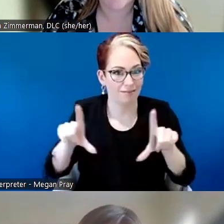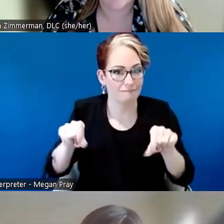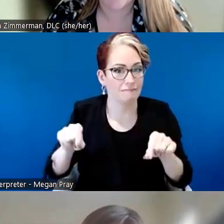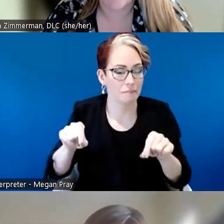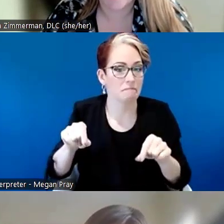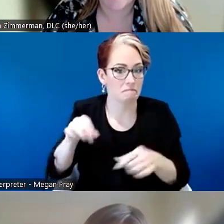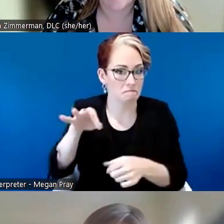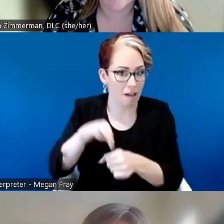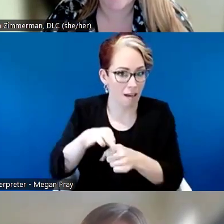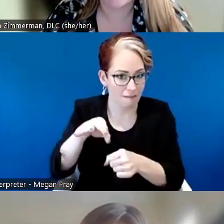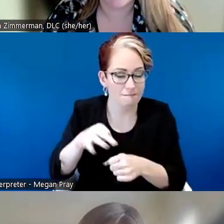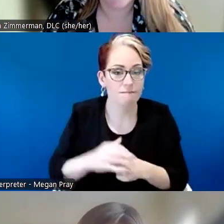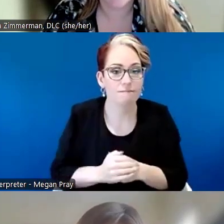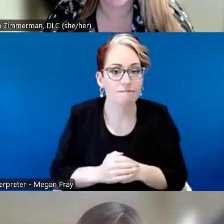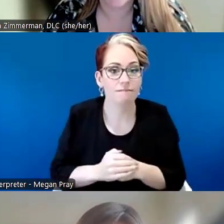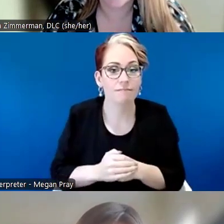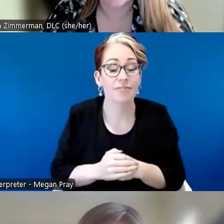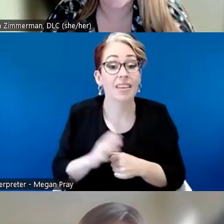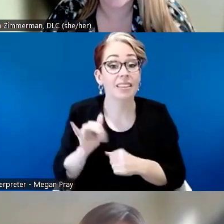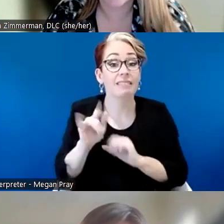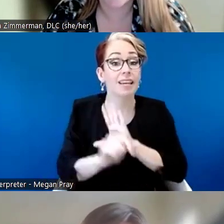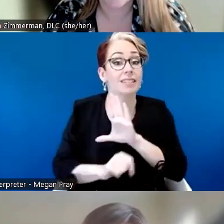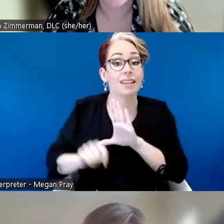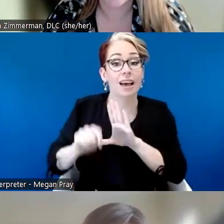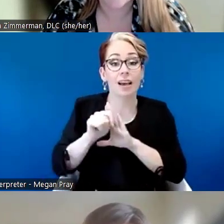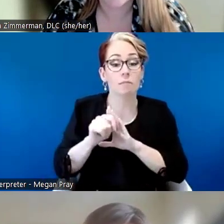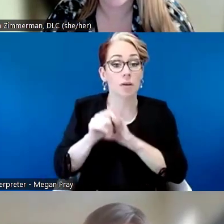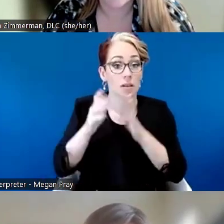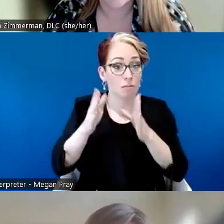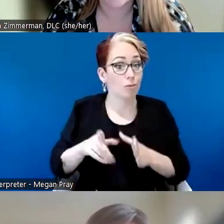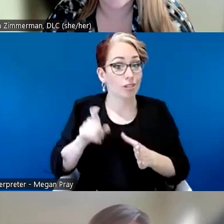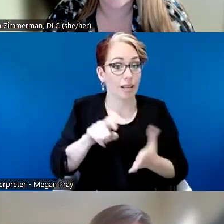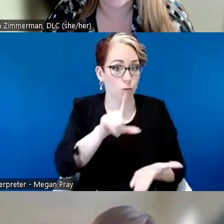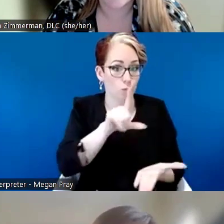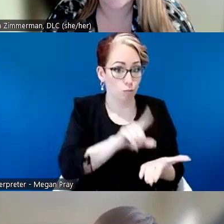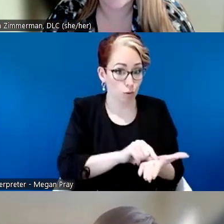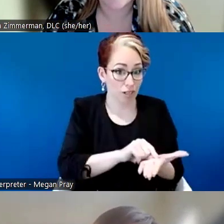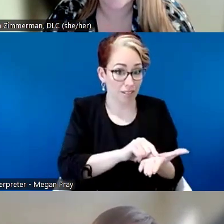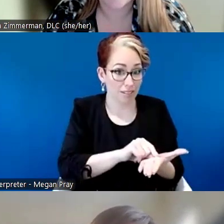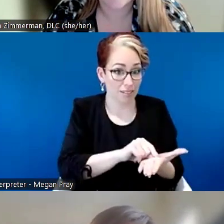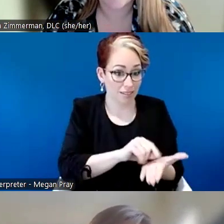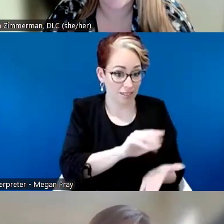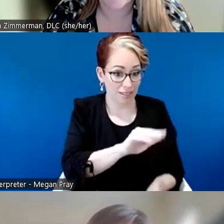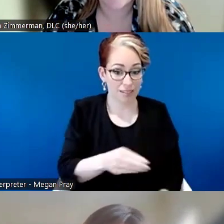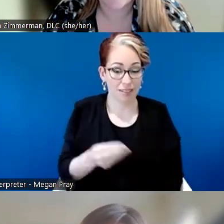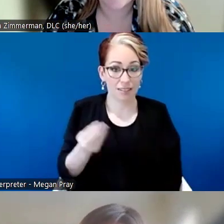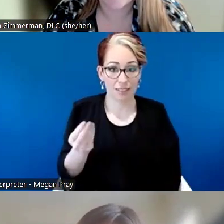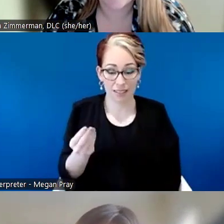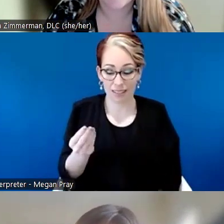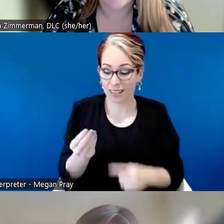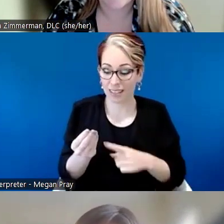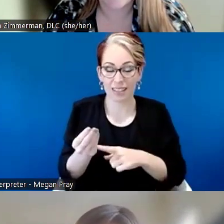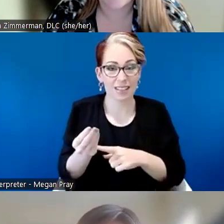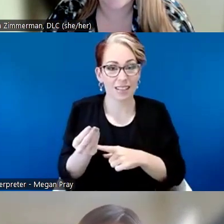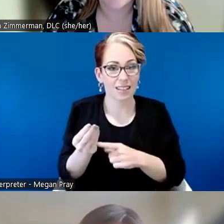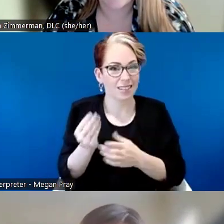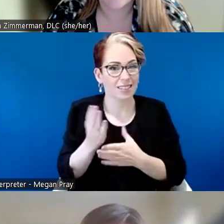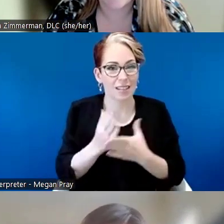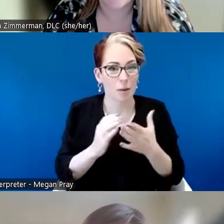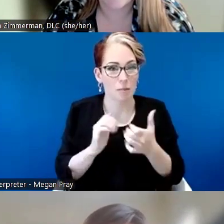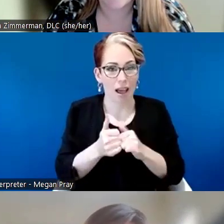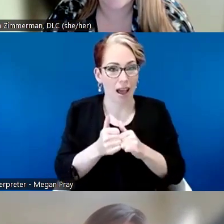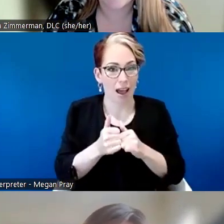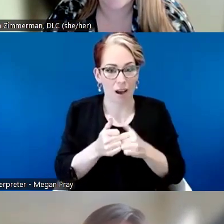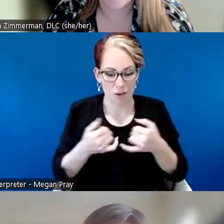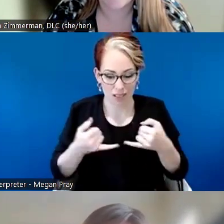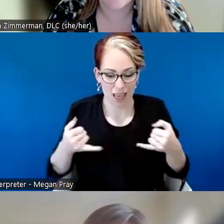person to print out the marked ballot and then manage to sign the